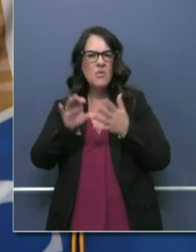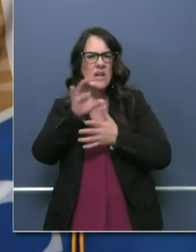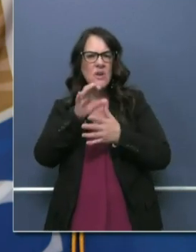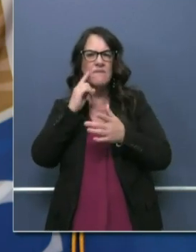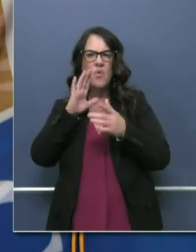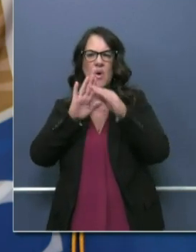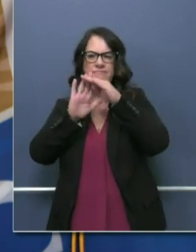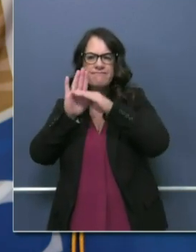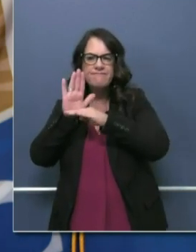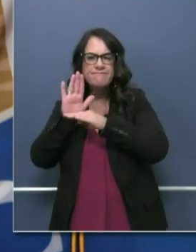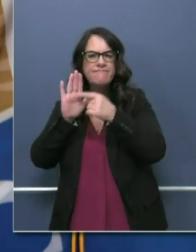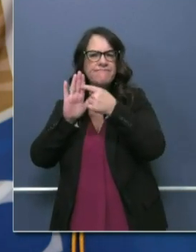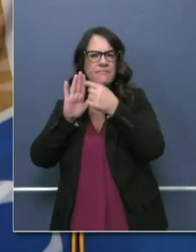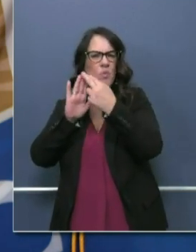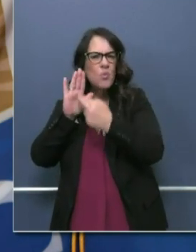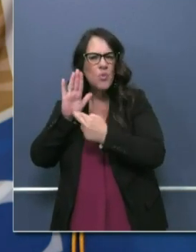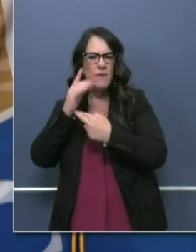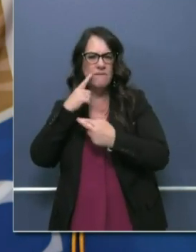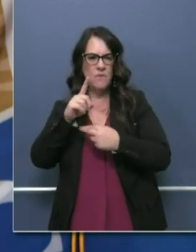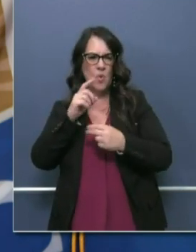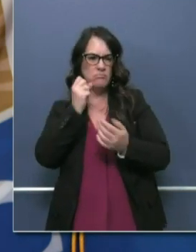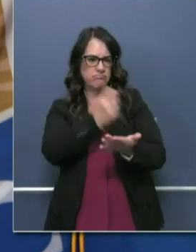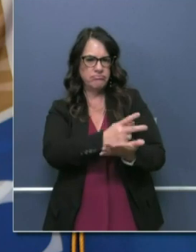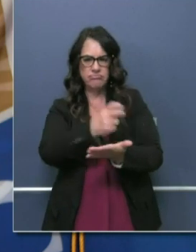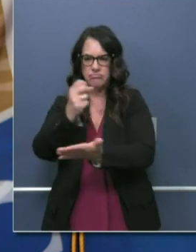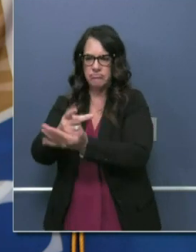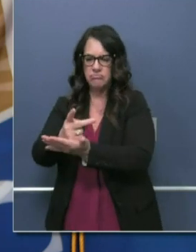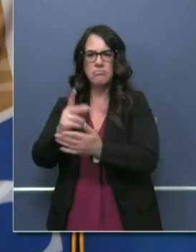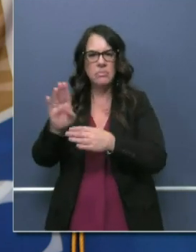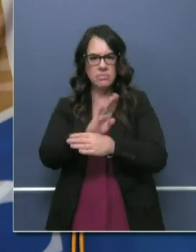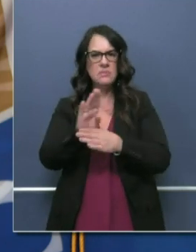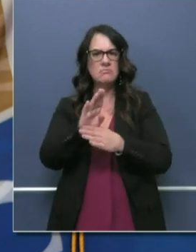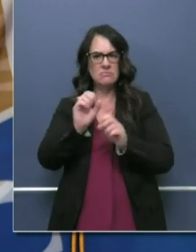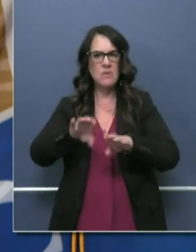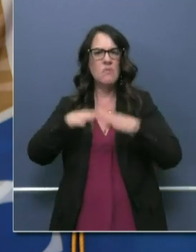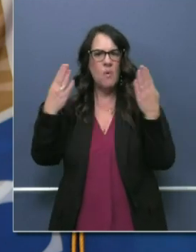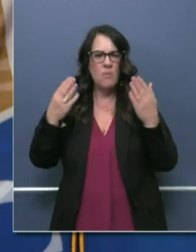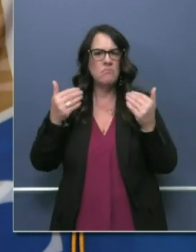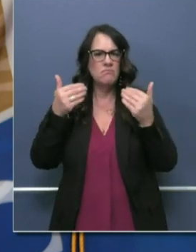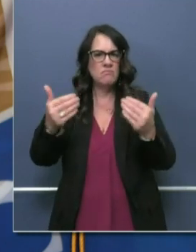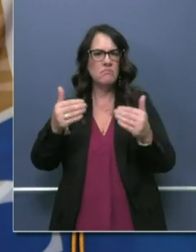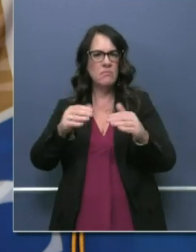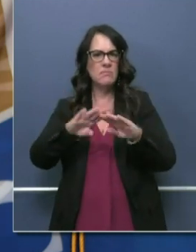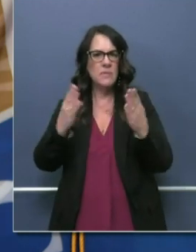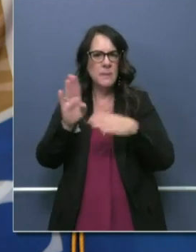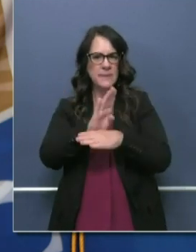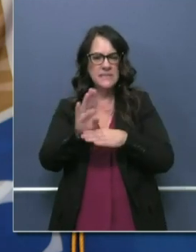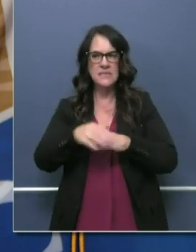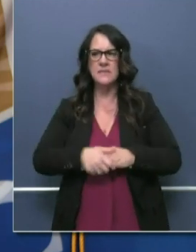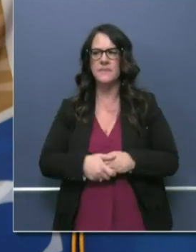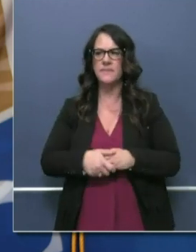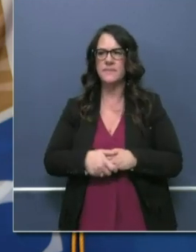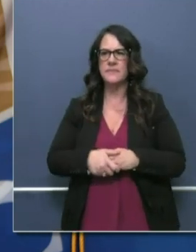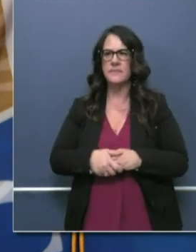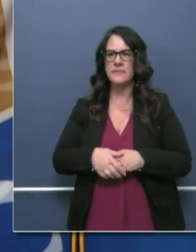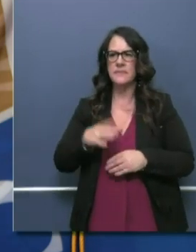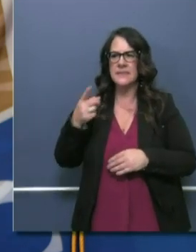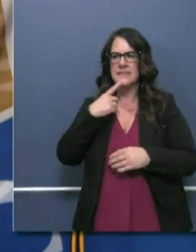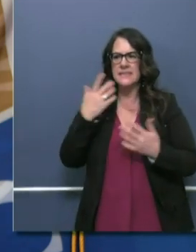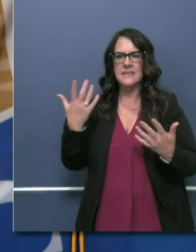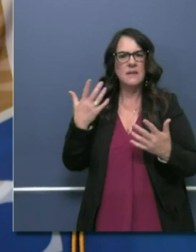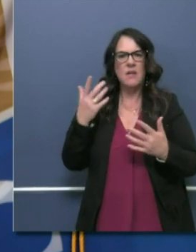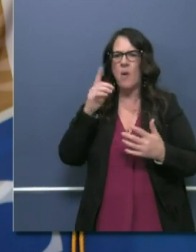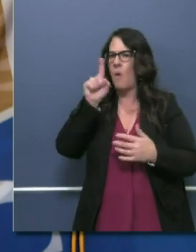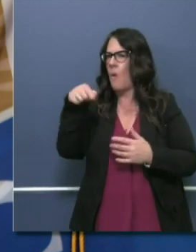not at this point. And the only thing that can slow that down is getting ahead of yourself, putting your community at risk, the health of your